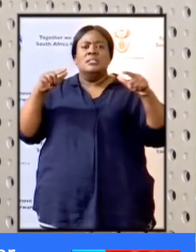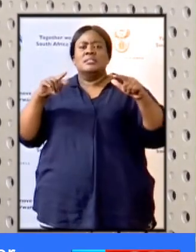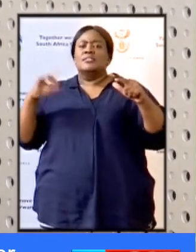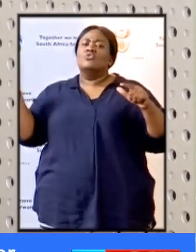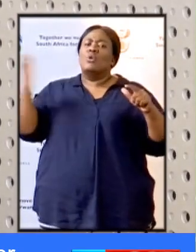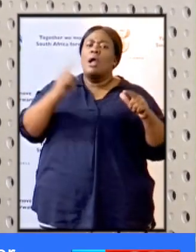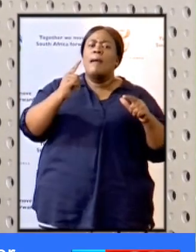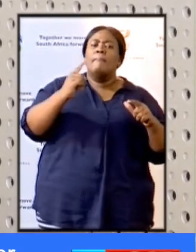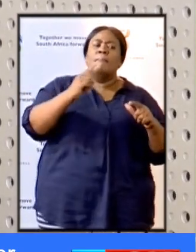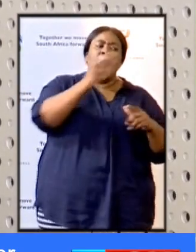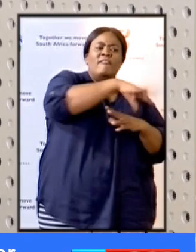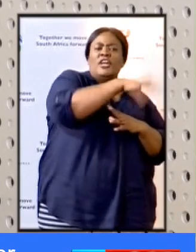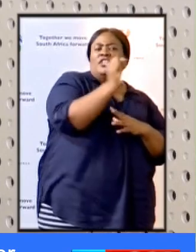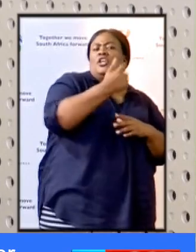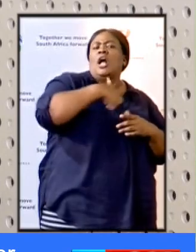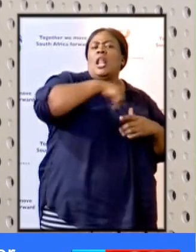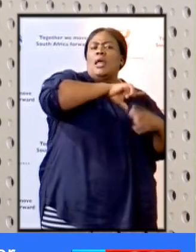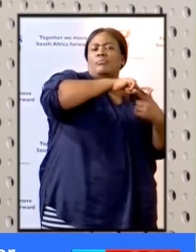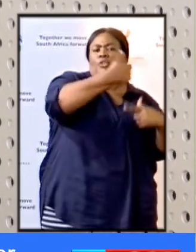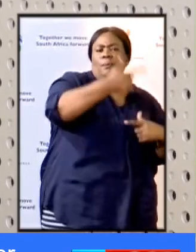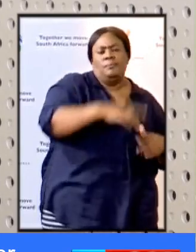our laptops? You know,